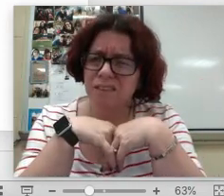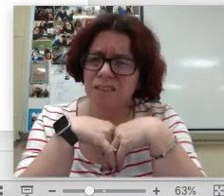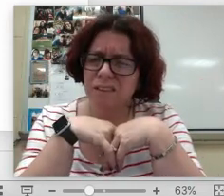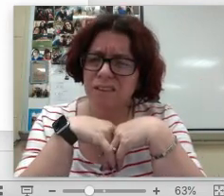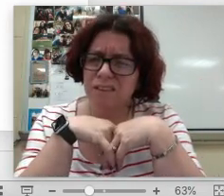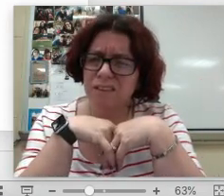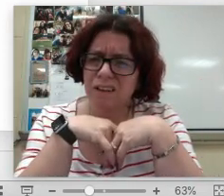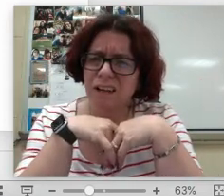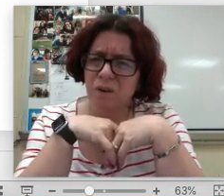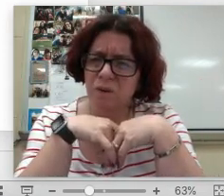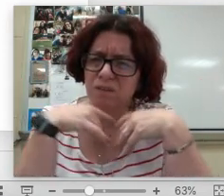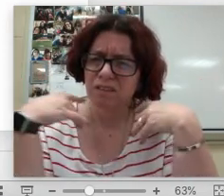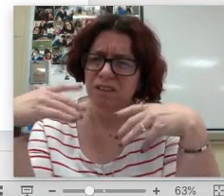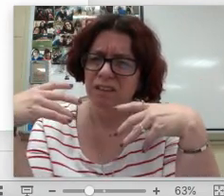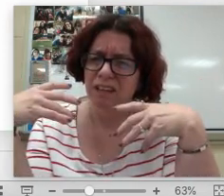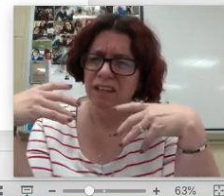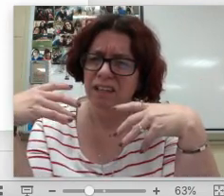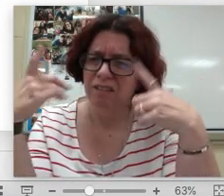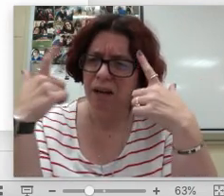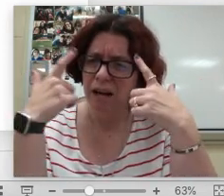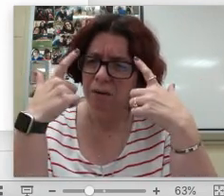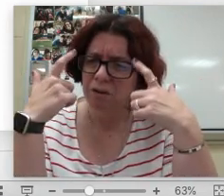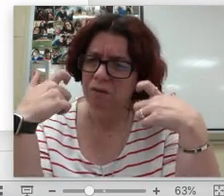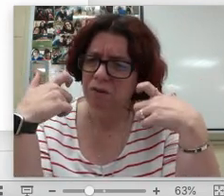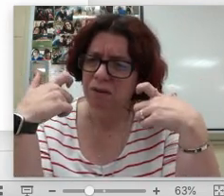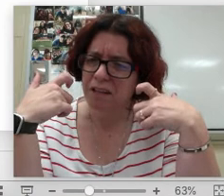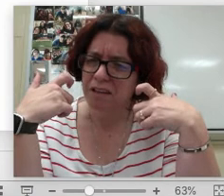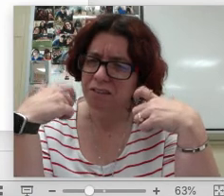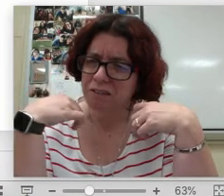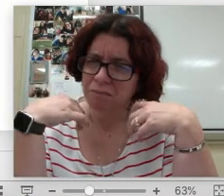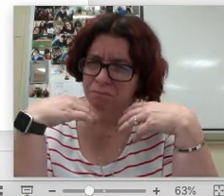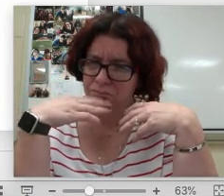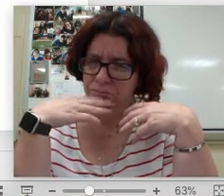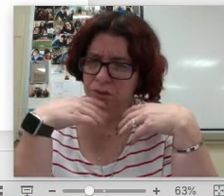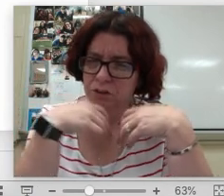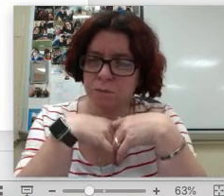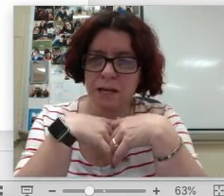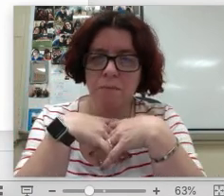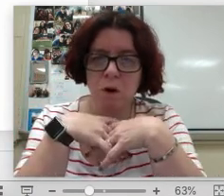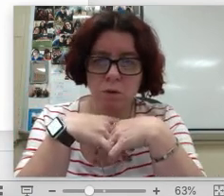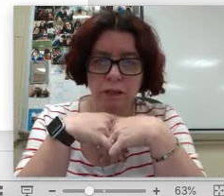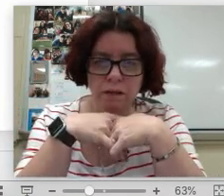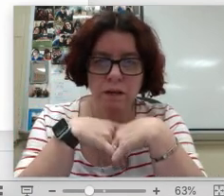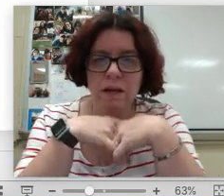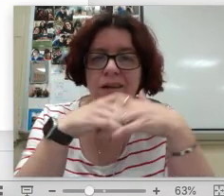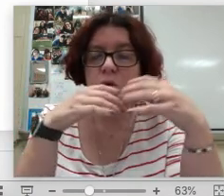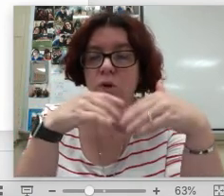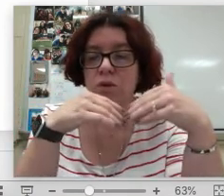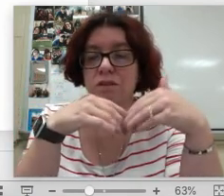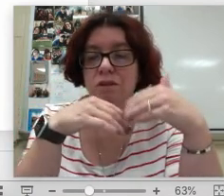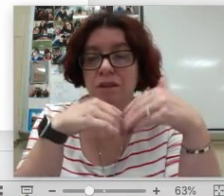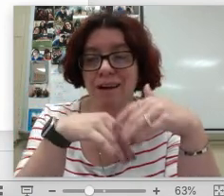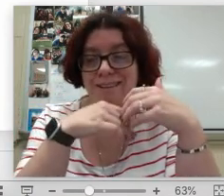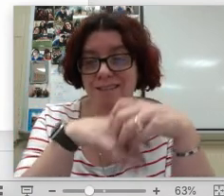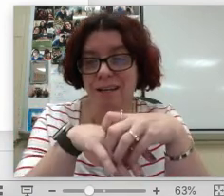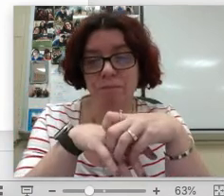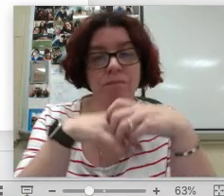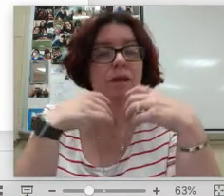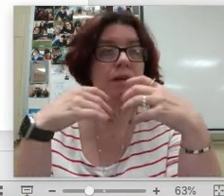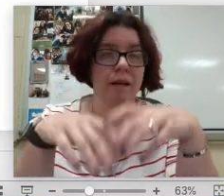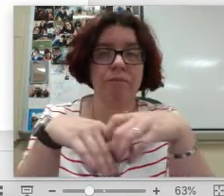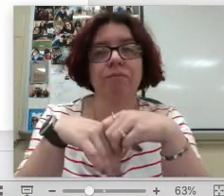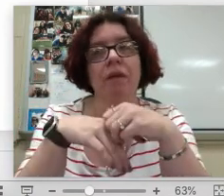tilt and a hold. Exactly like this. My eyebrows are furrowed, my head is tilted, and I'm holding. You hold until the last